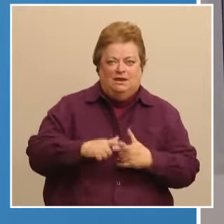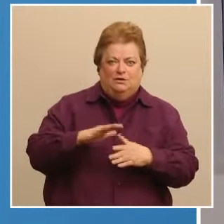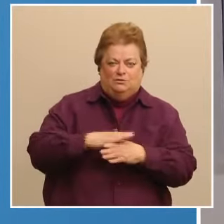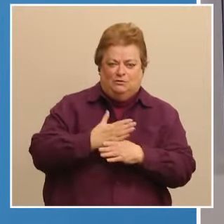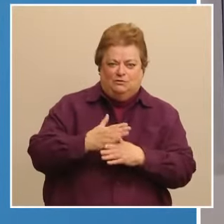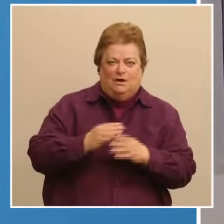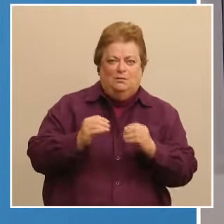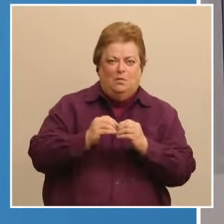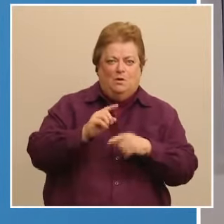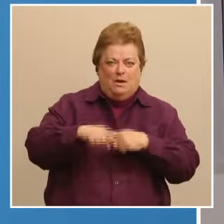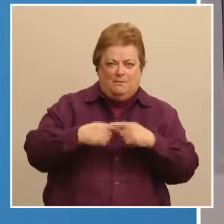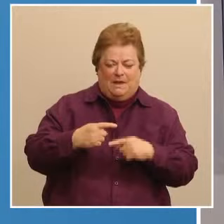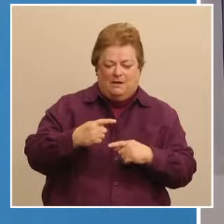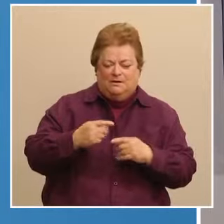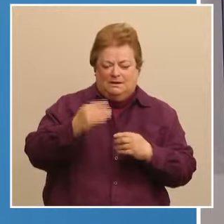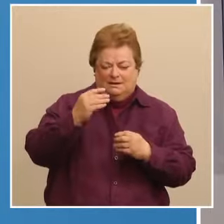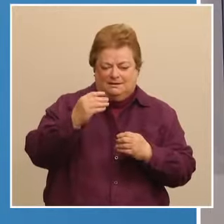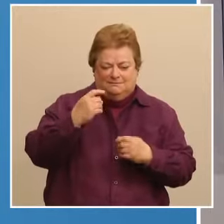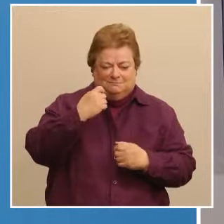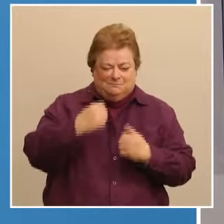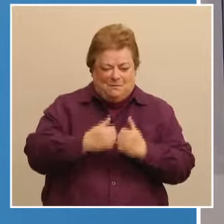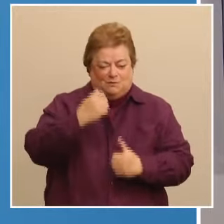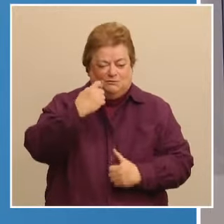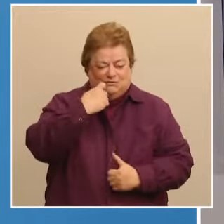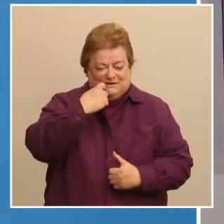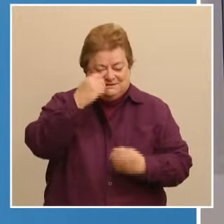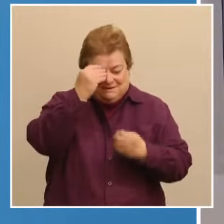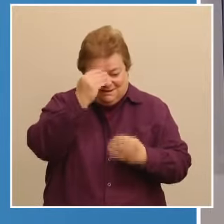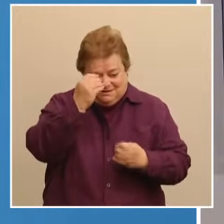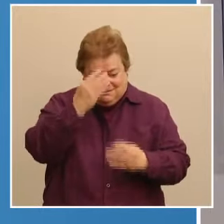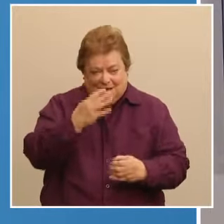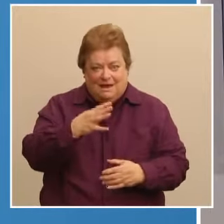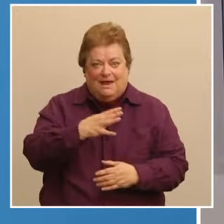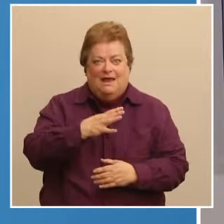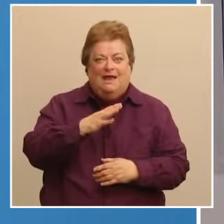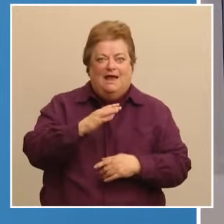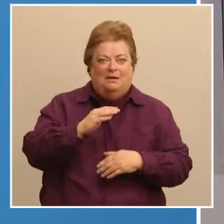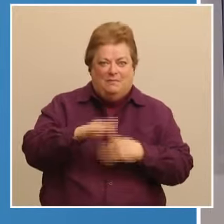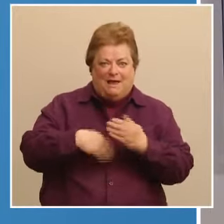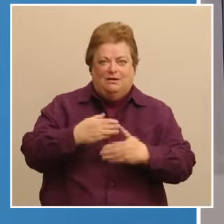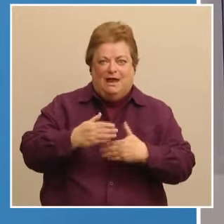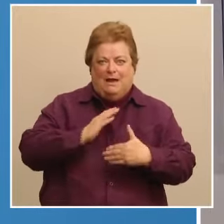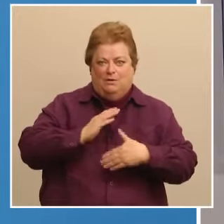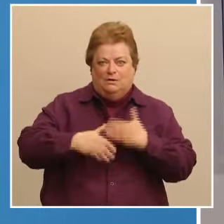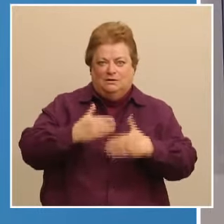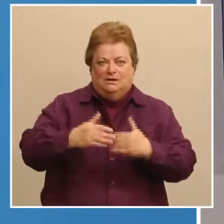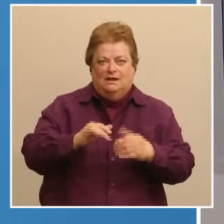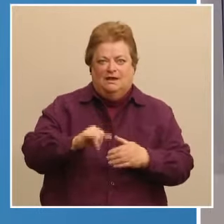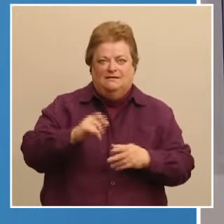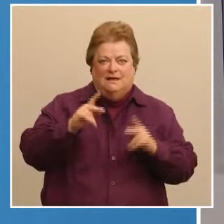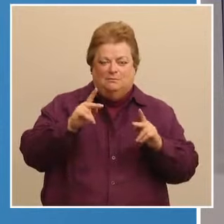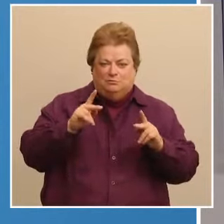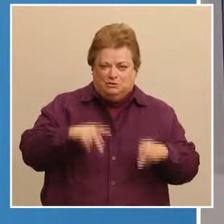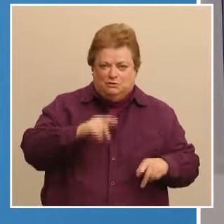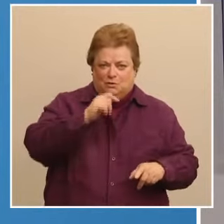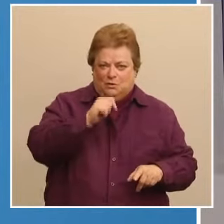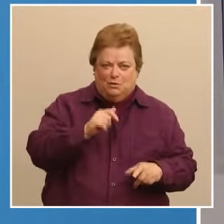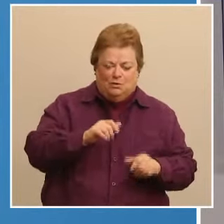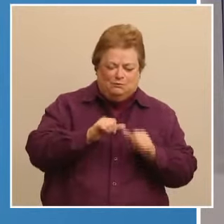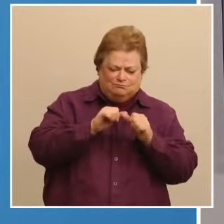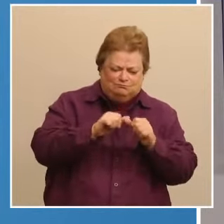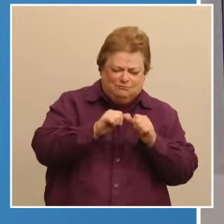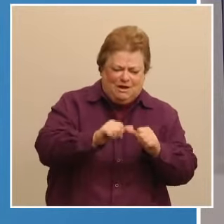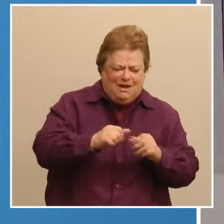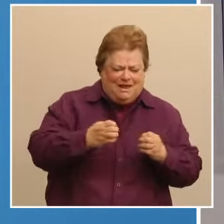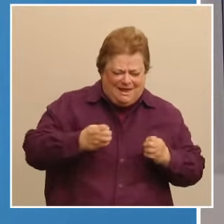risk dial, related changes to our directed health measure, and our community's overall progress is a person whose tireless efforts